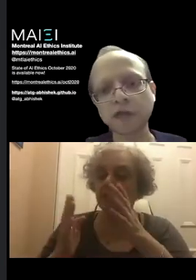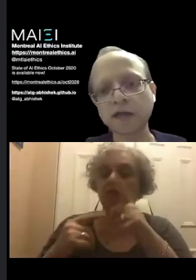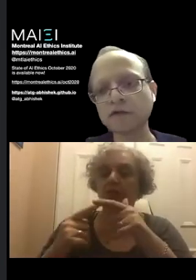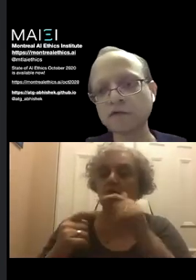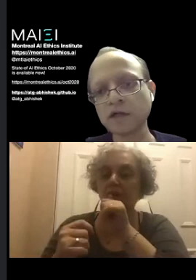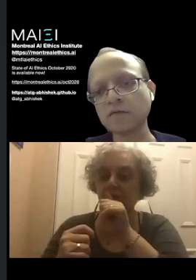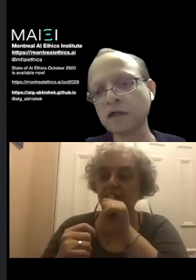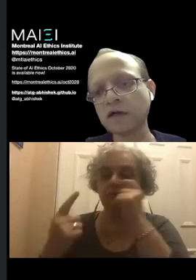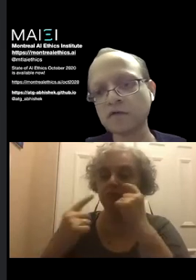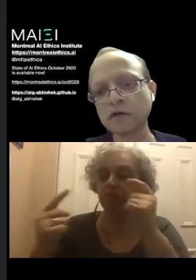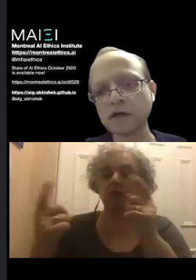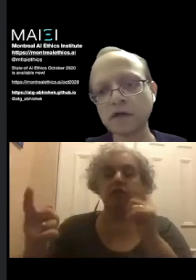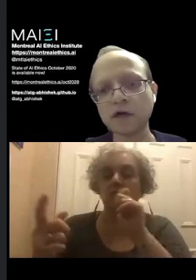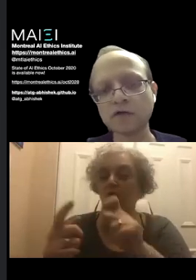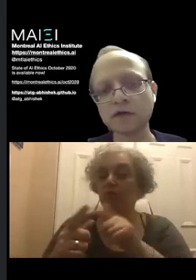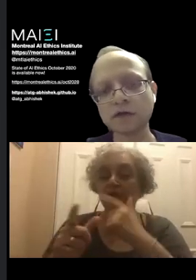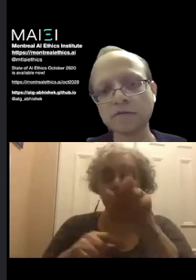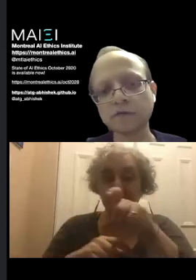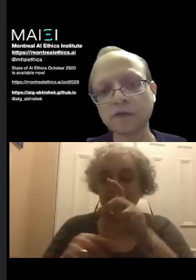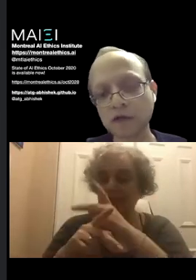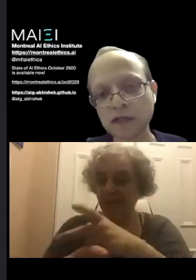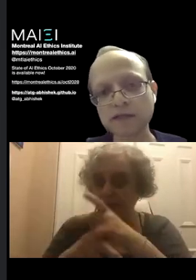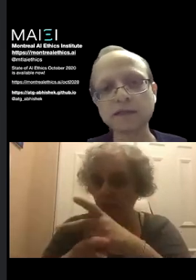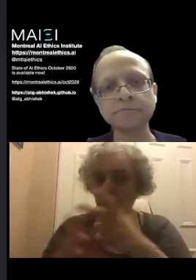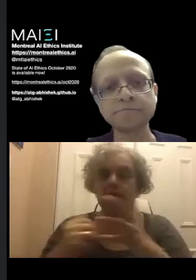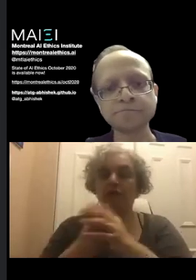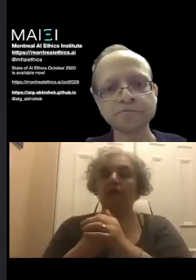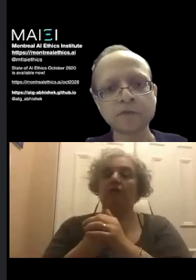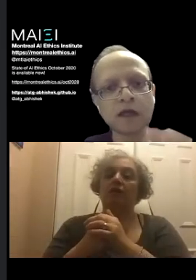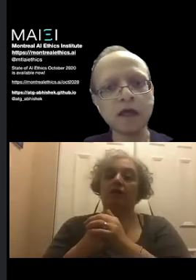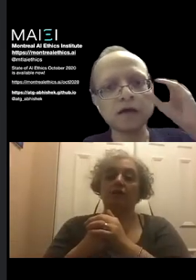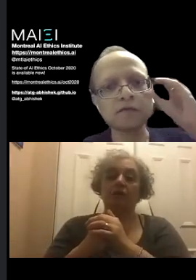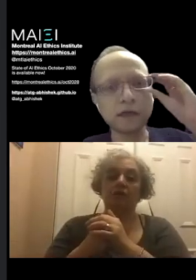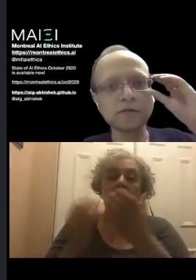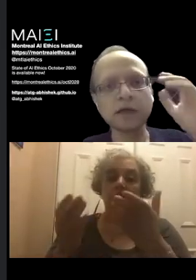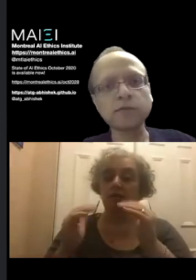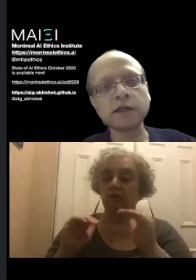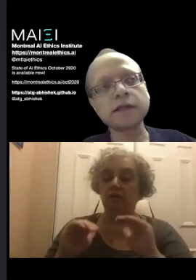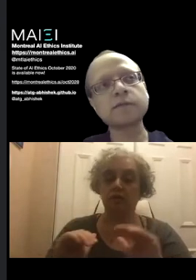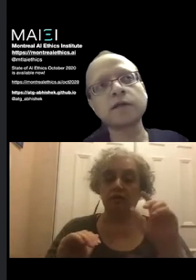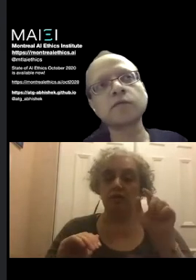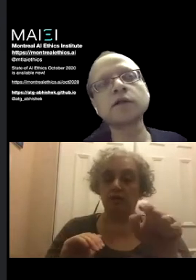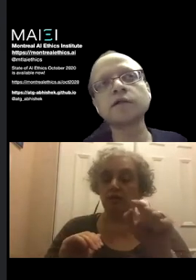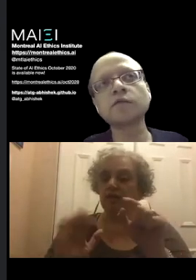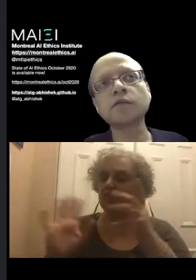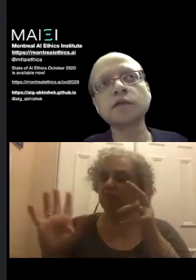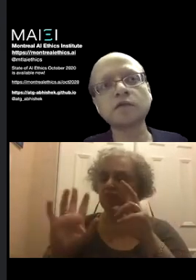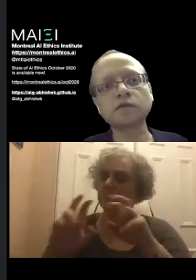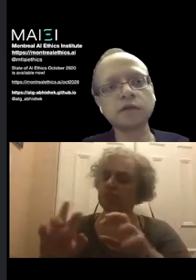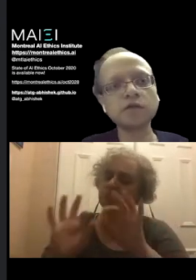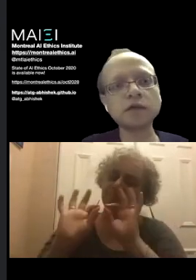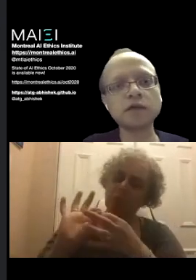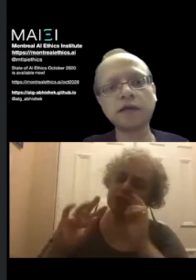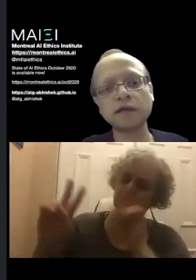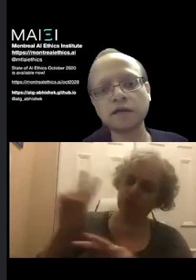And hence we need to be careful about that. Interpretability and explainability. So we sort